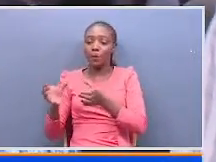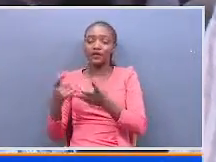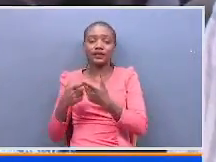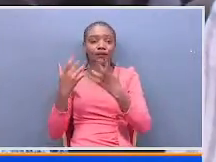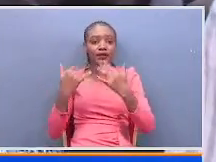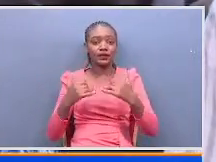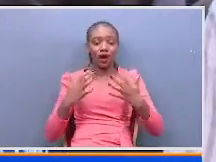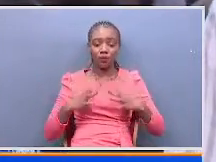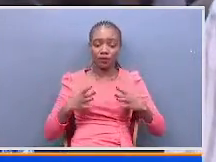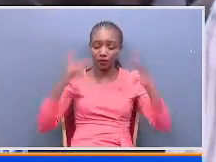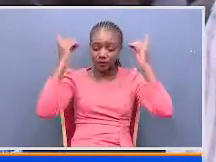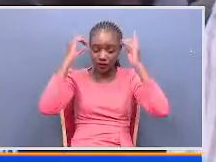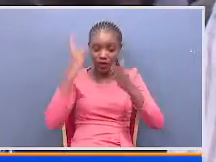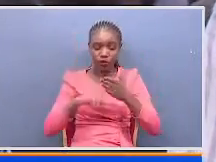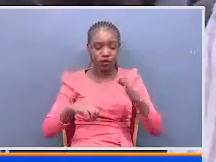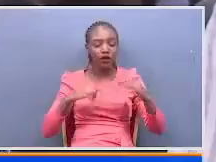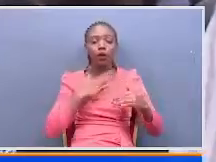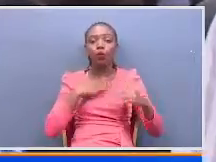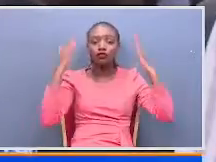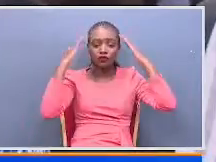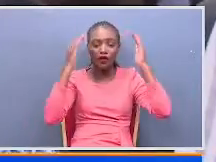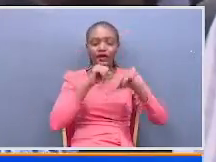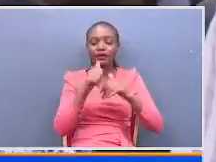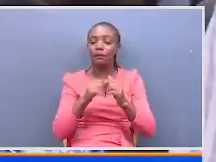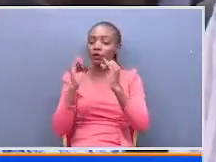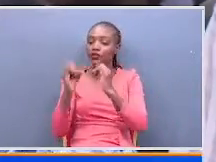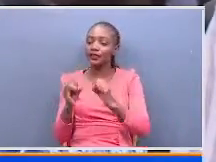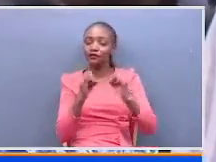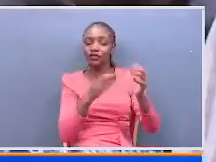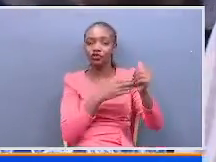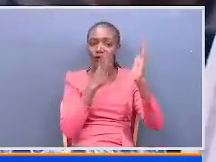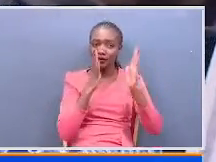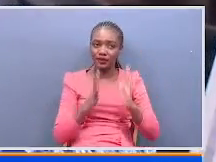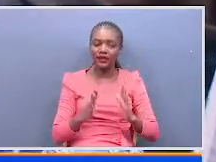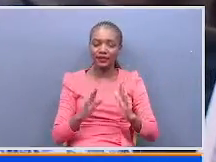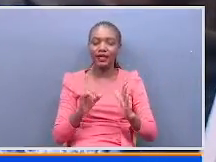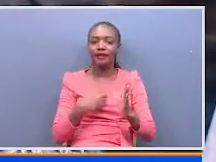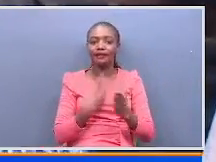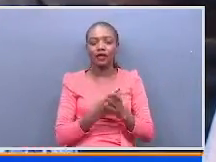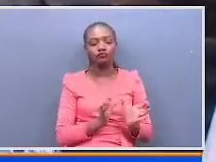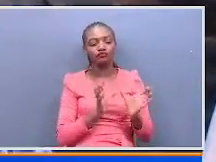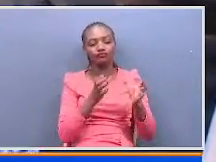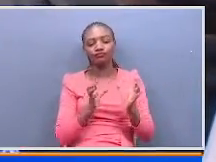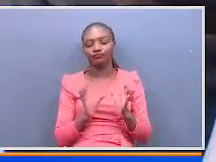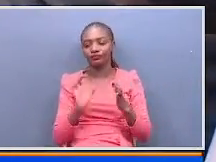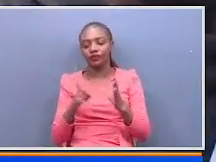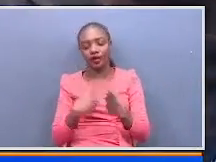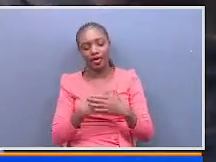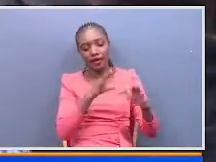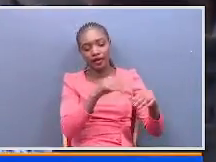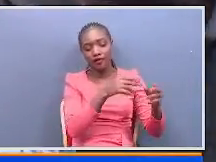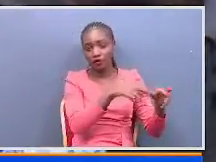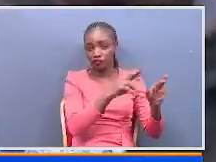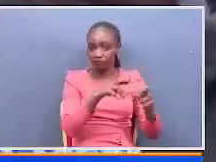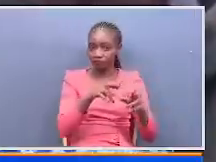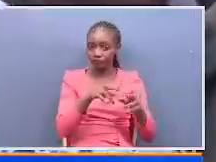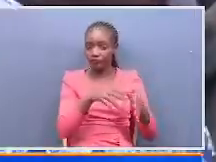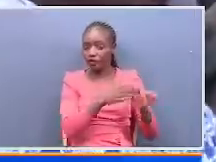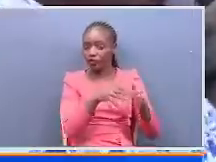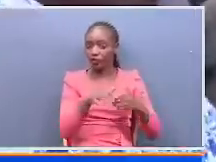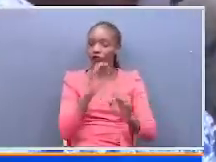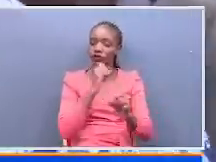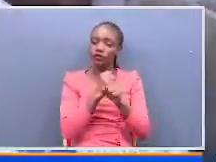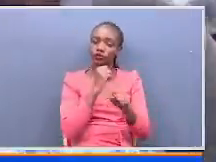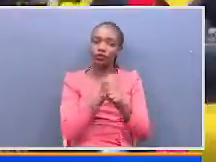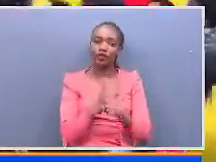wananchi wameamua wanaangalia viongozi kokote waliko ili waweze kuwaweka katika ofisi za kazi na watendee kazi kwa kipindi kijacho cha